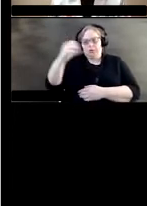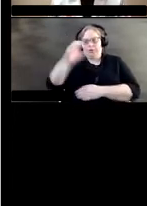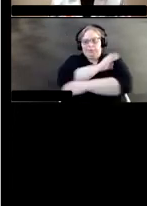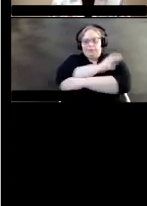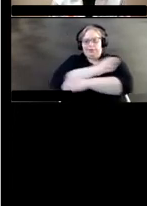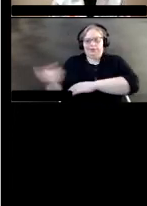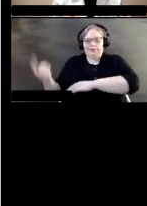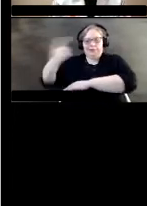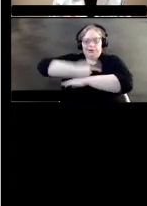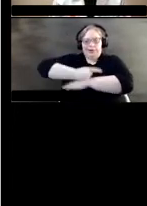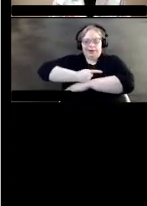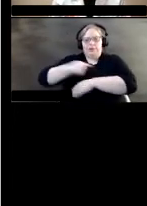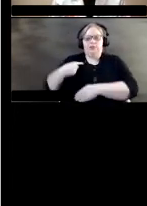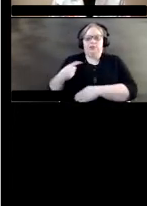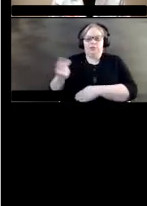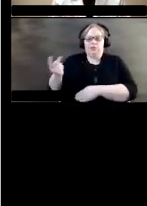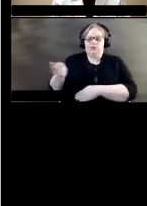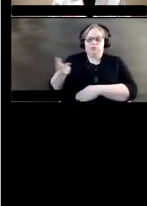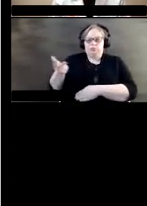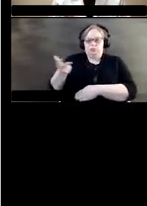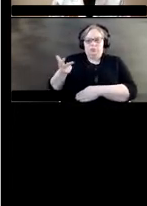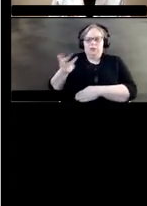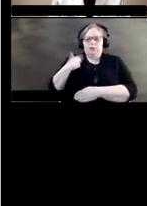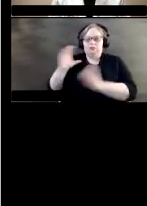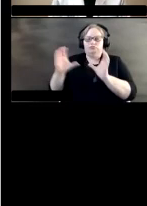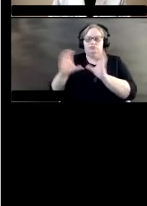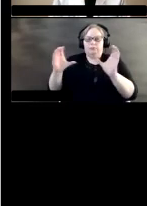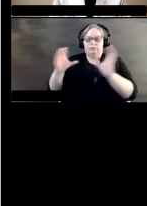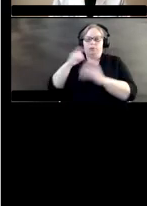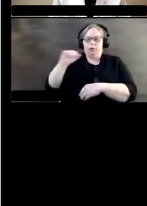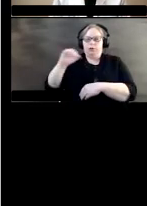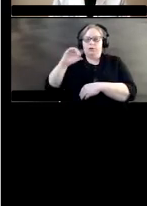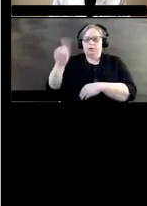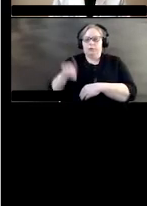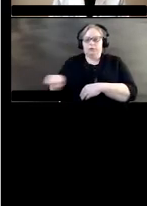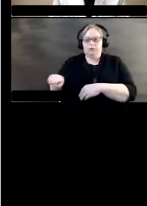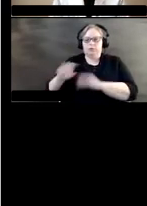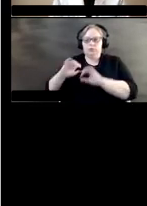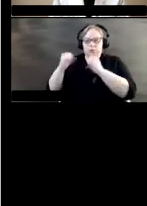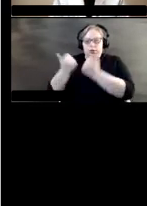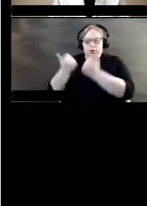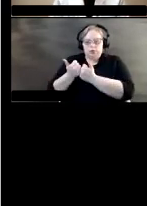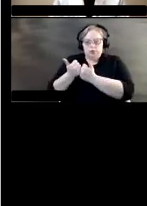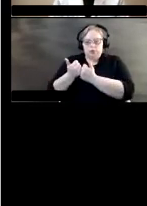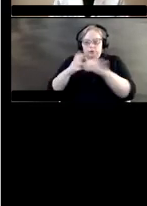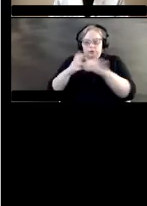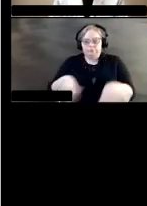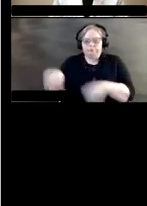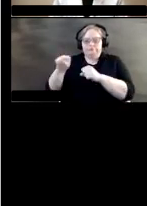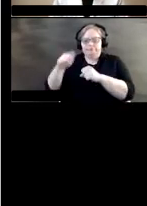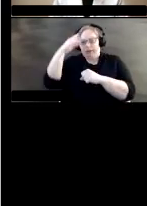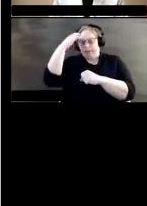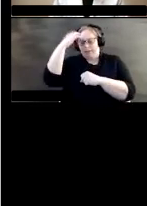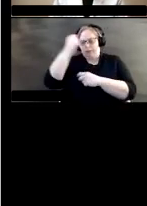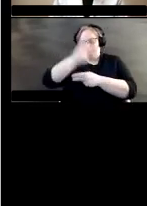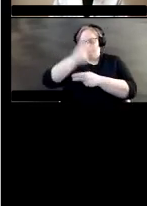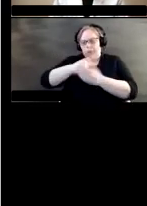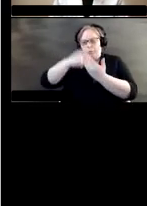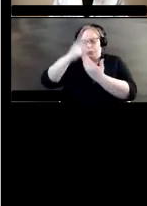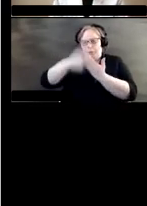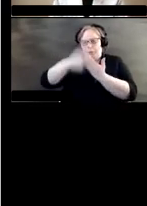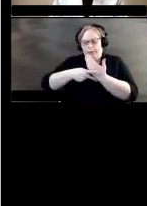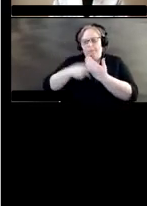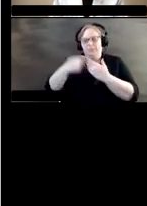Alzheimer's Association as a memory care program. I put this on here just because I want you to kind of know that there